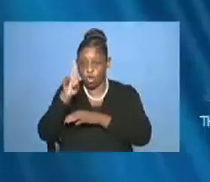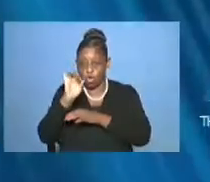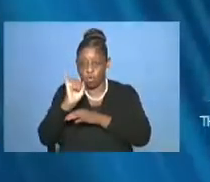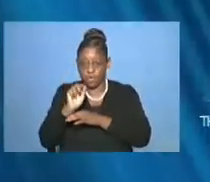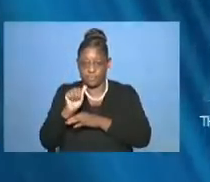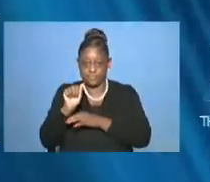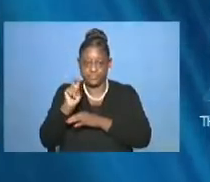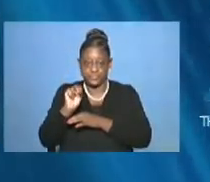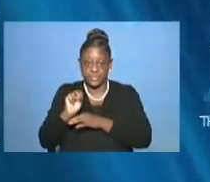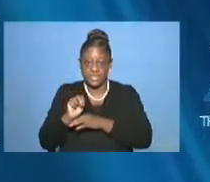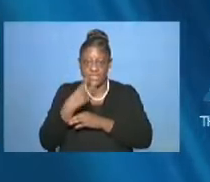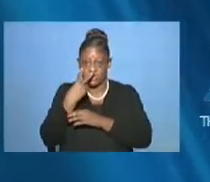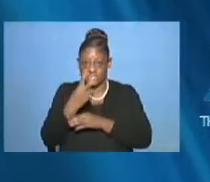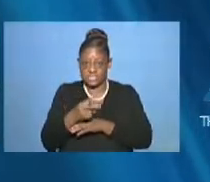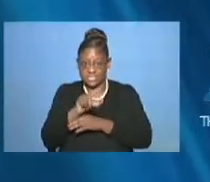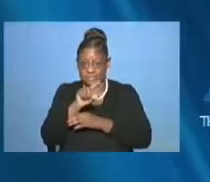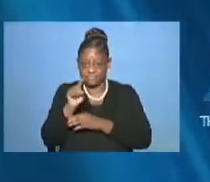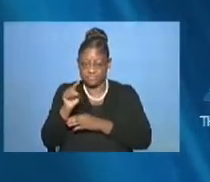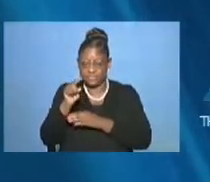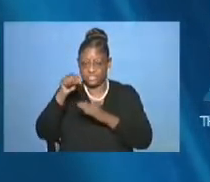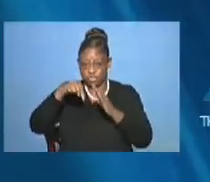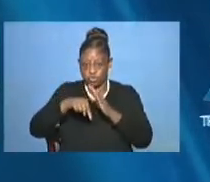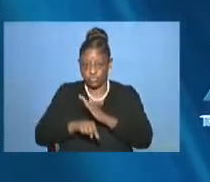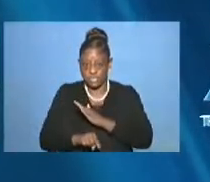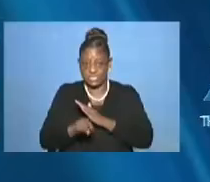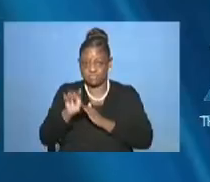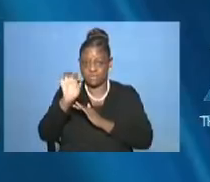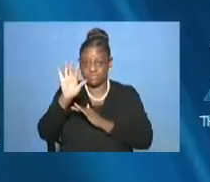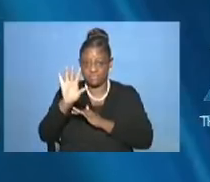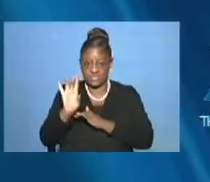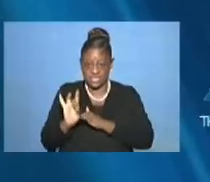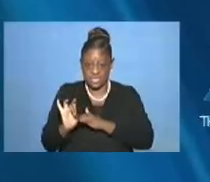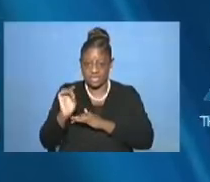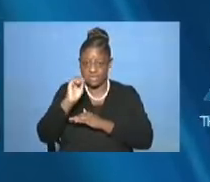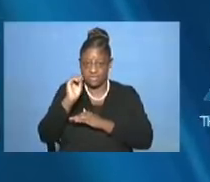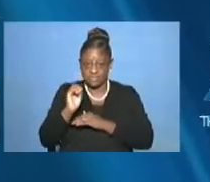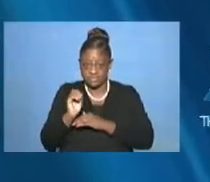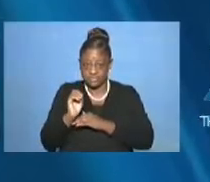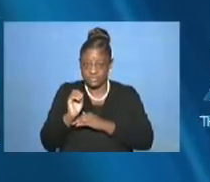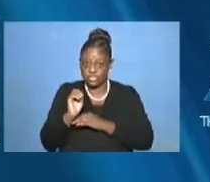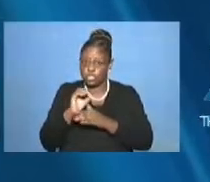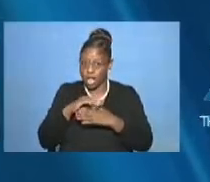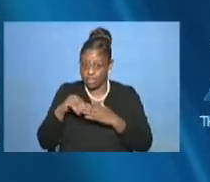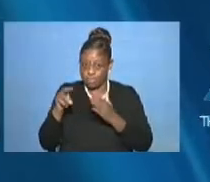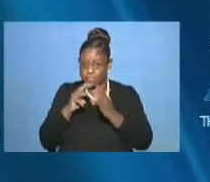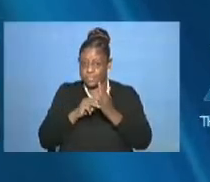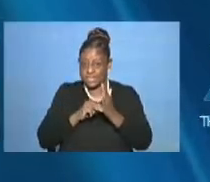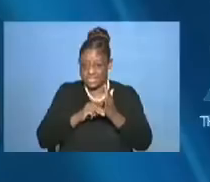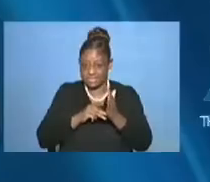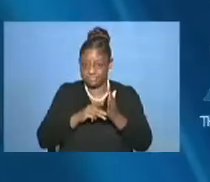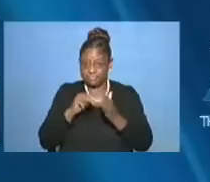aggregate expenditure decreased by $58 million exactly, or 7.9%, to